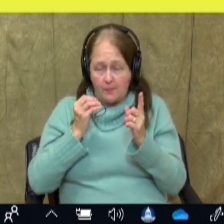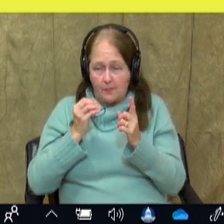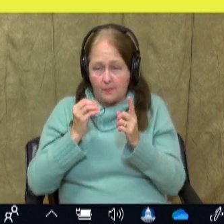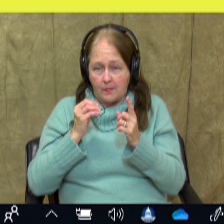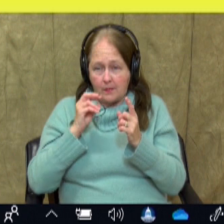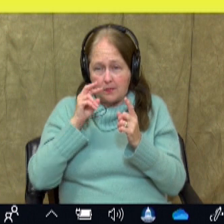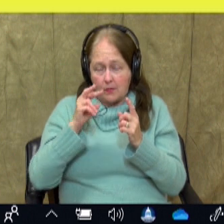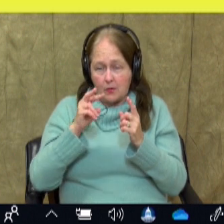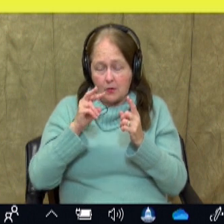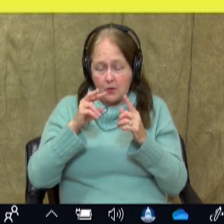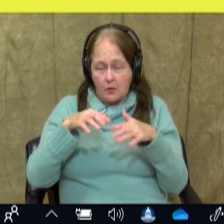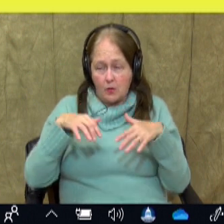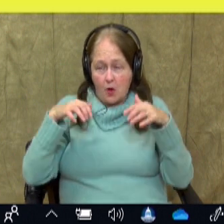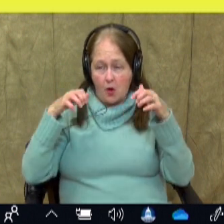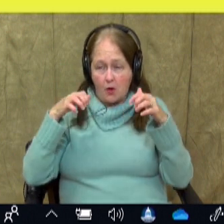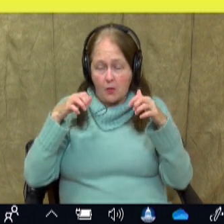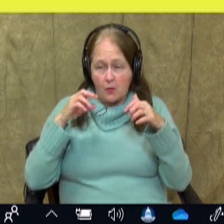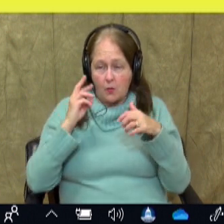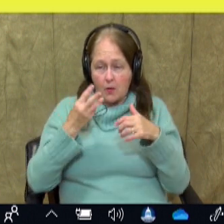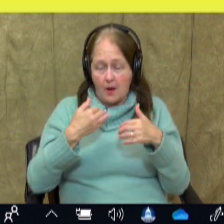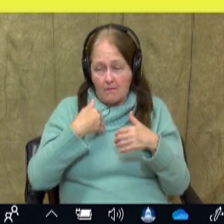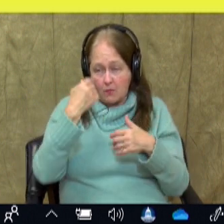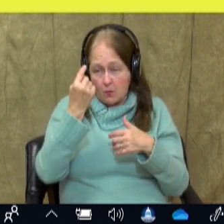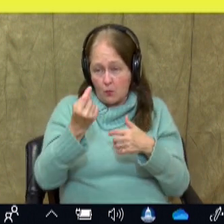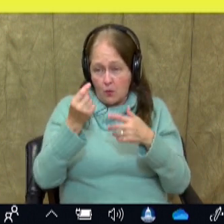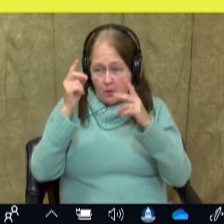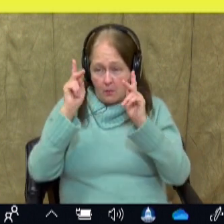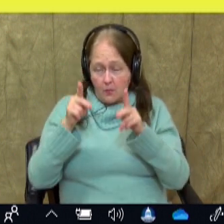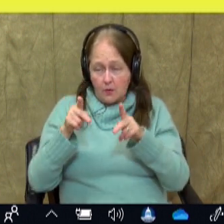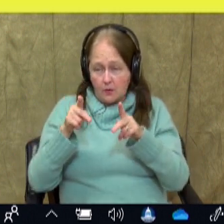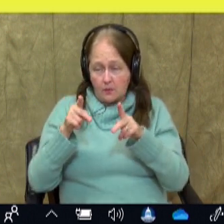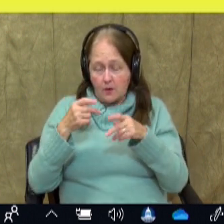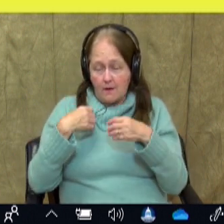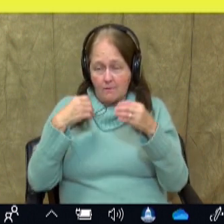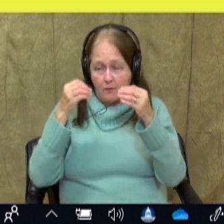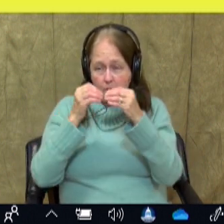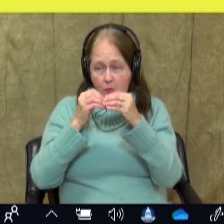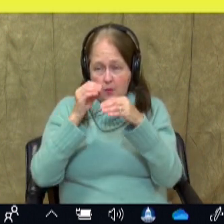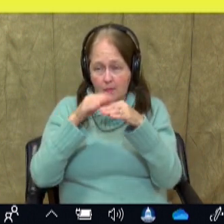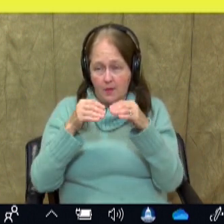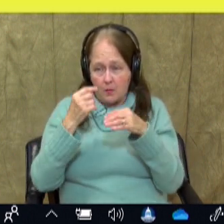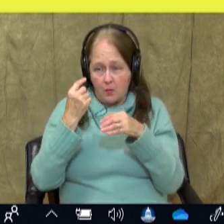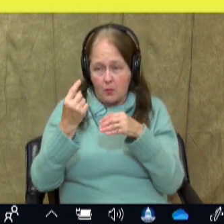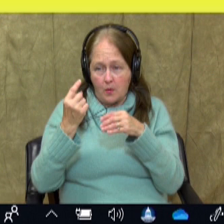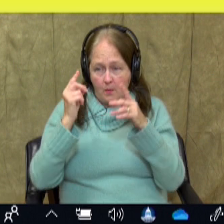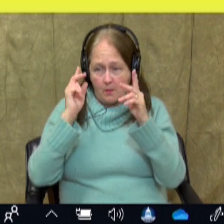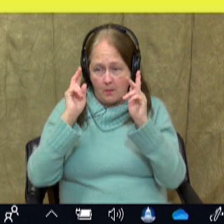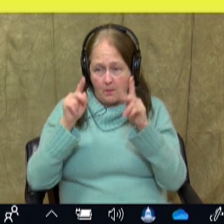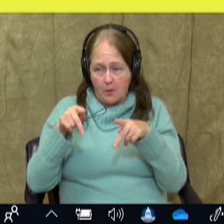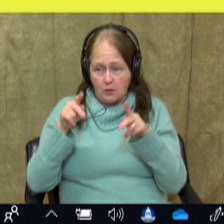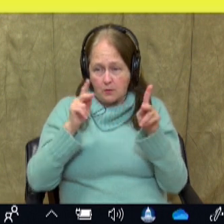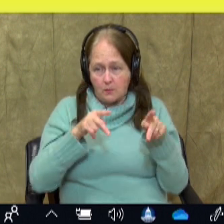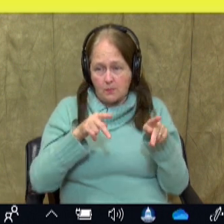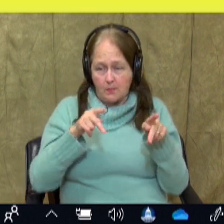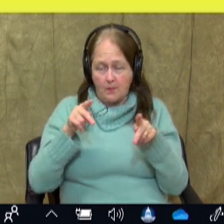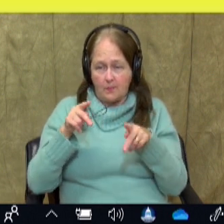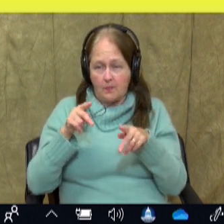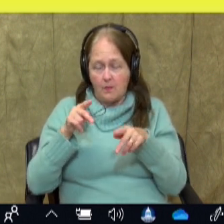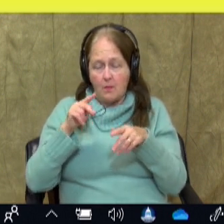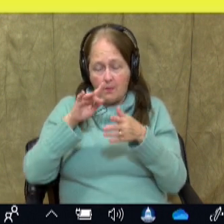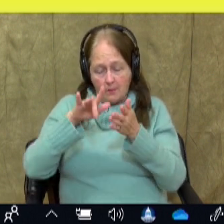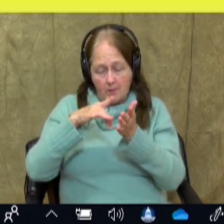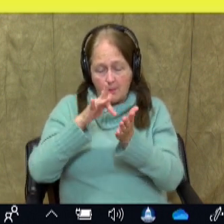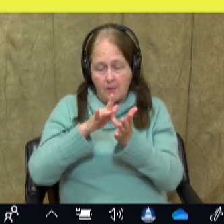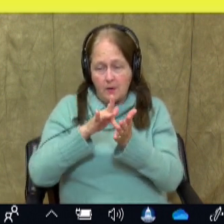Let's look at our audience. Do we have one person or do we have more people? Yes, we have more people because